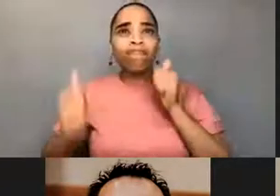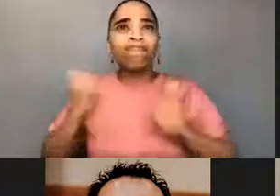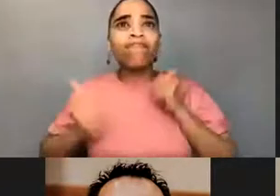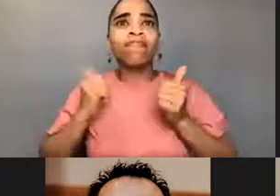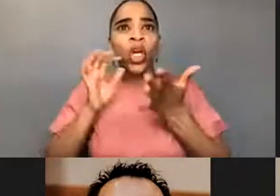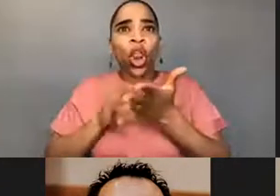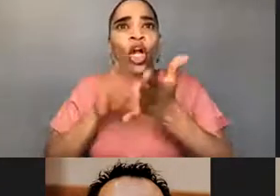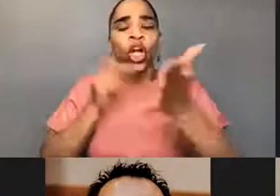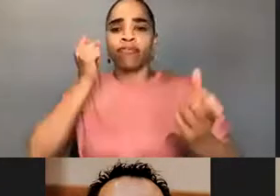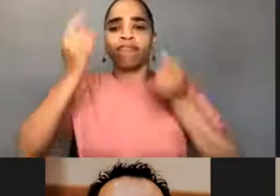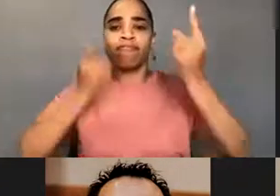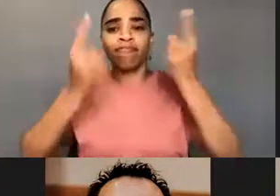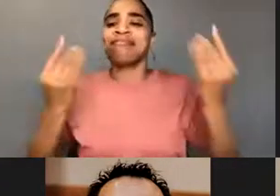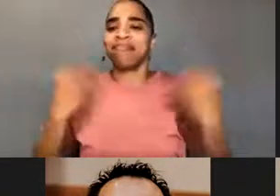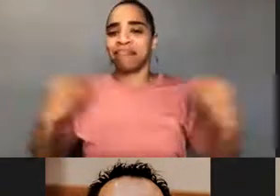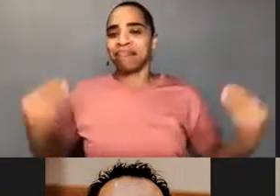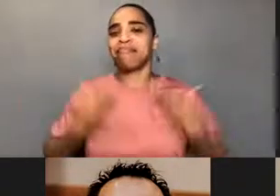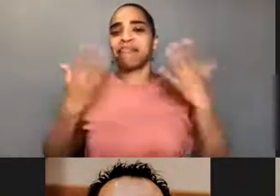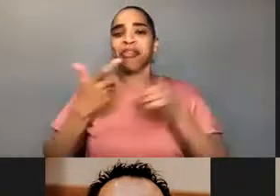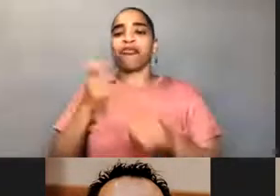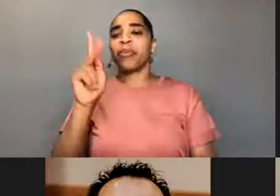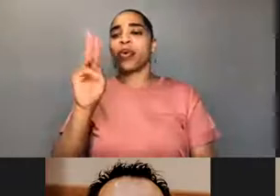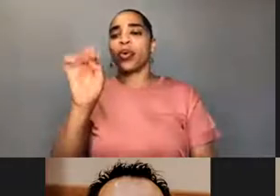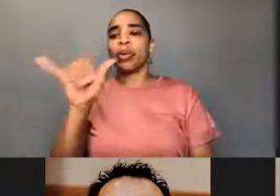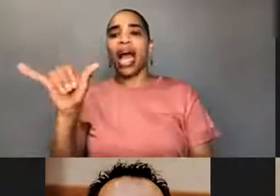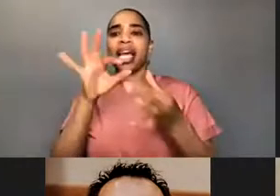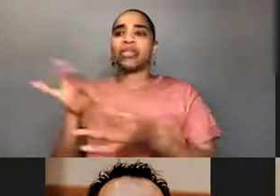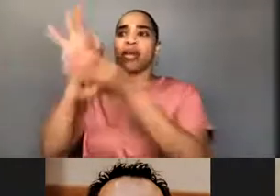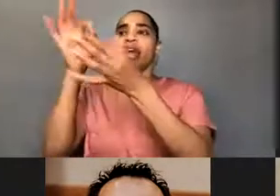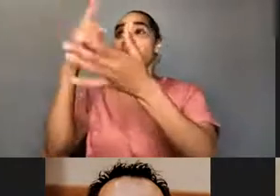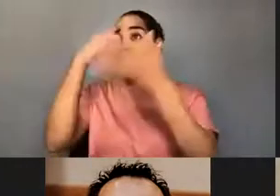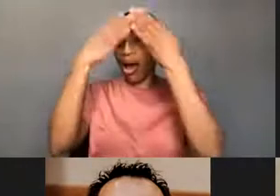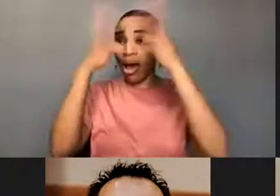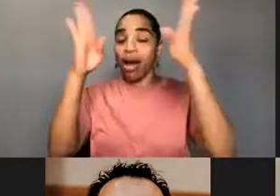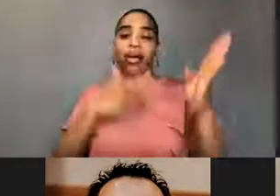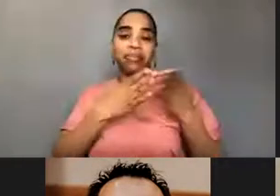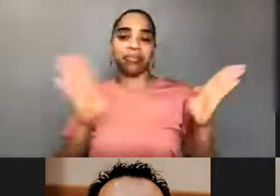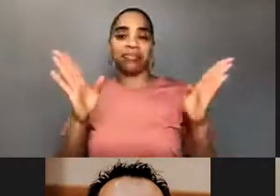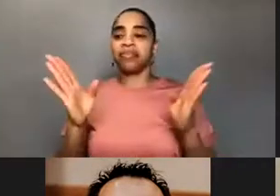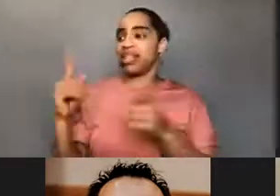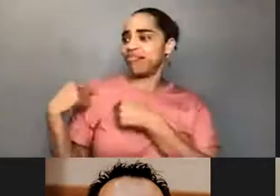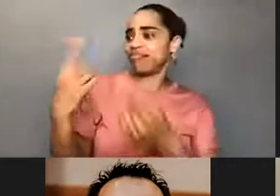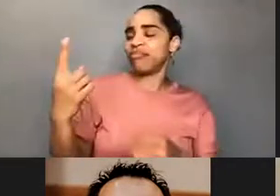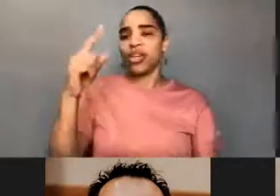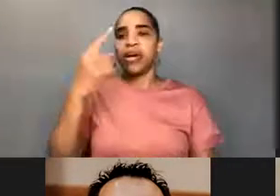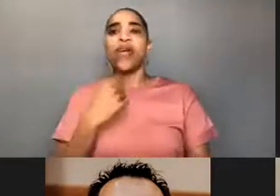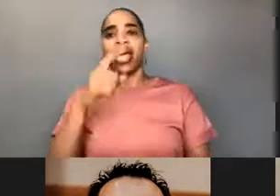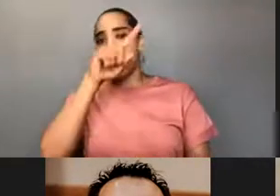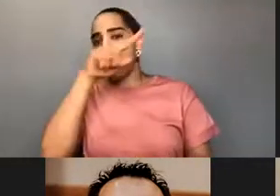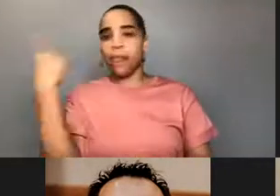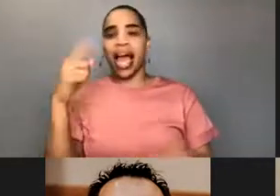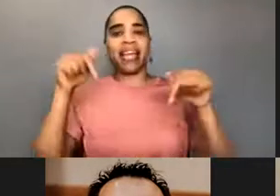We find inspiration in the Kumeyaay spirit to open our minds and hearts. It is legacy of the red and black. It is land of the Kumeyaay.